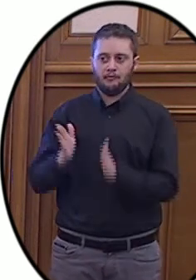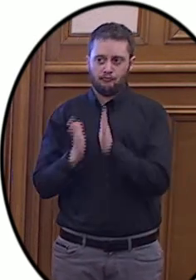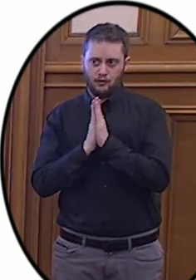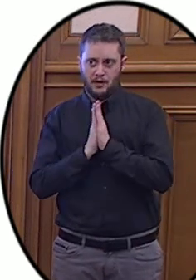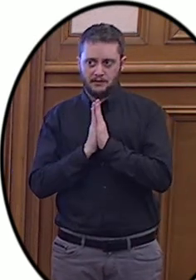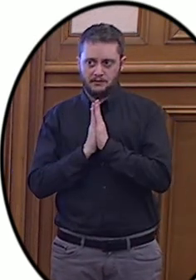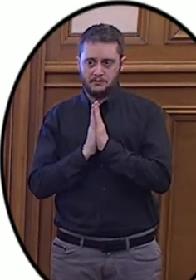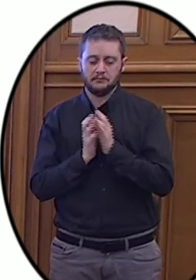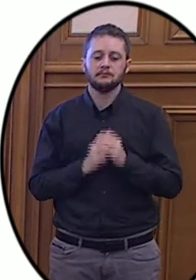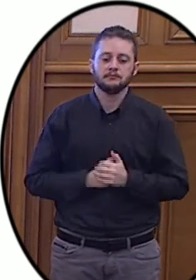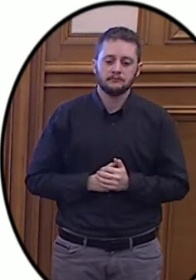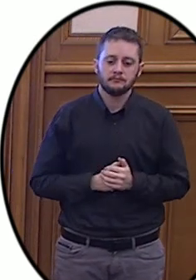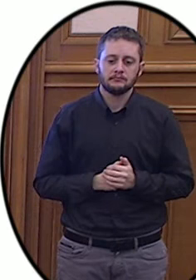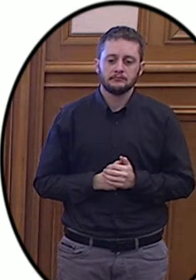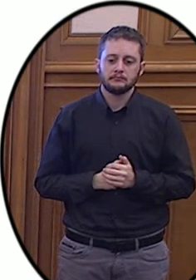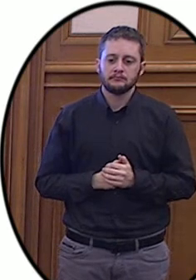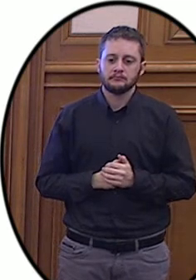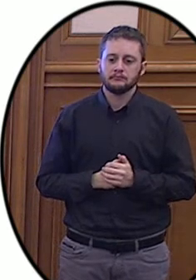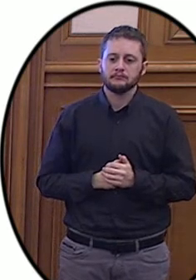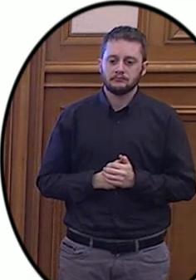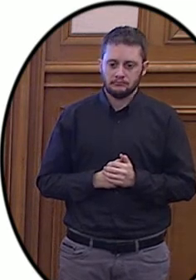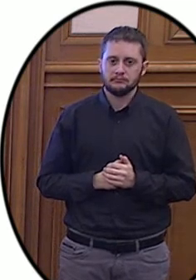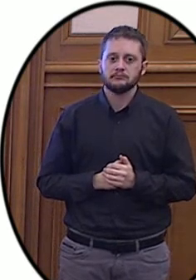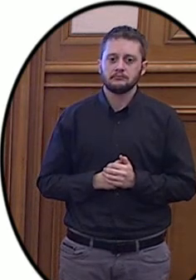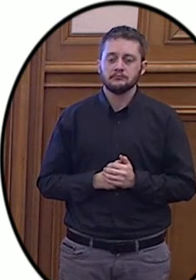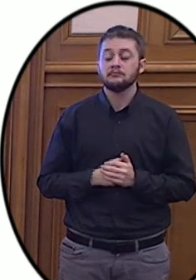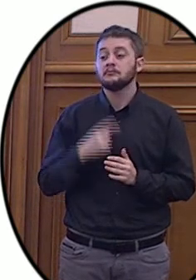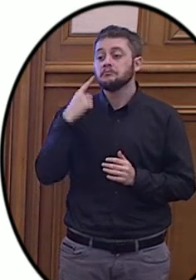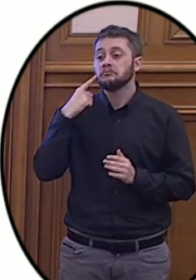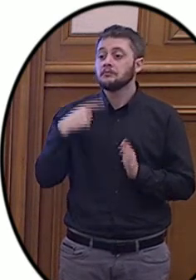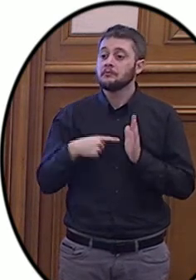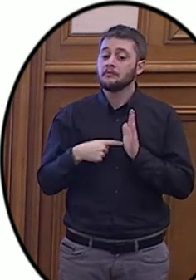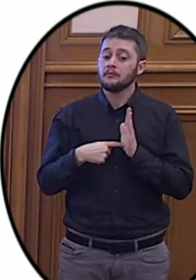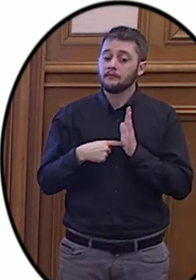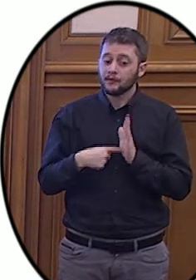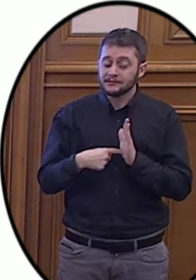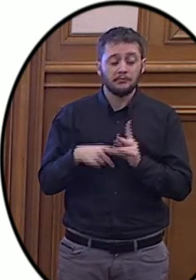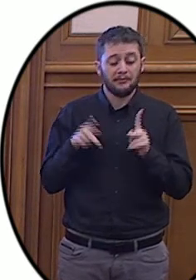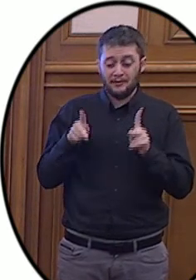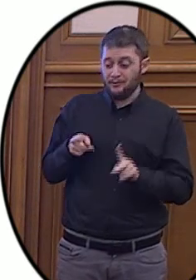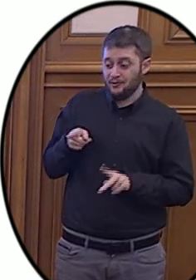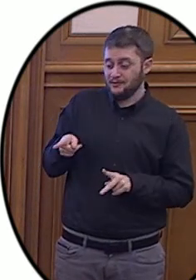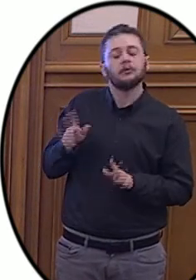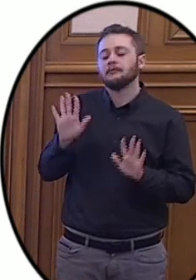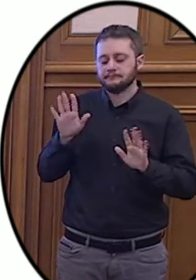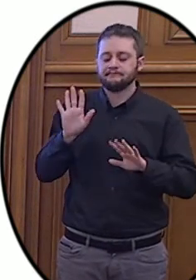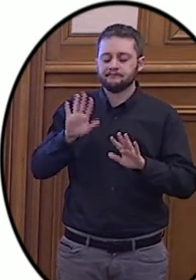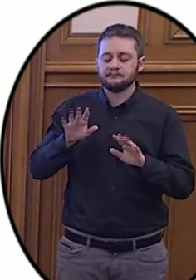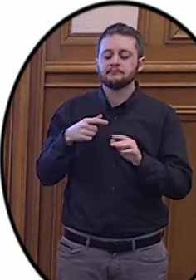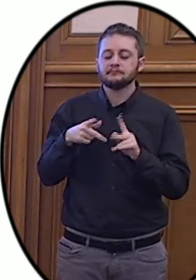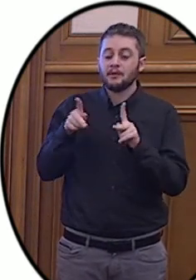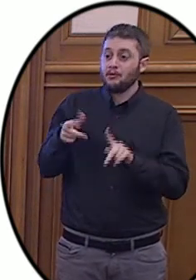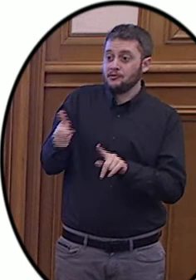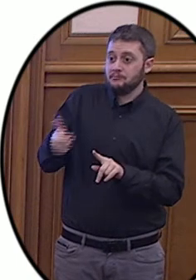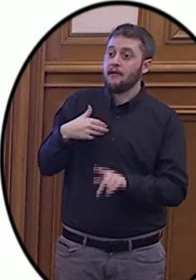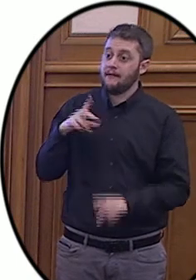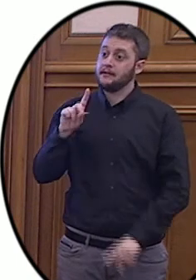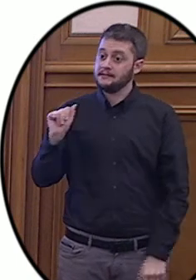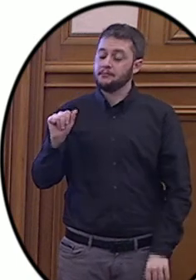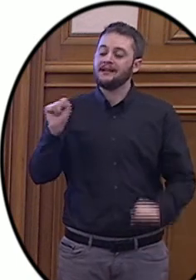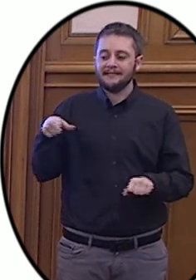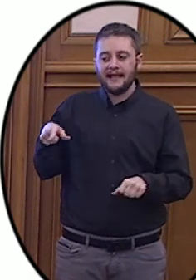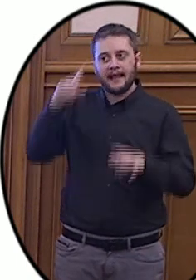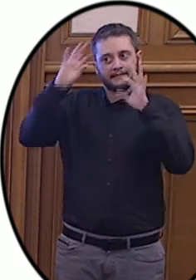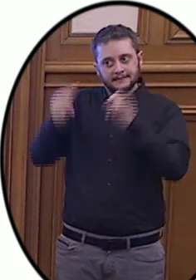person requesting a reasonable accommodation or modification may choose to disclose the condition or